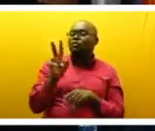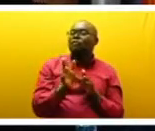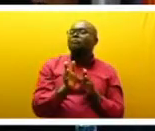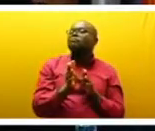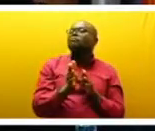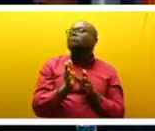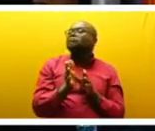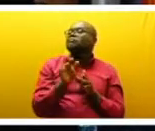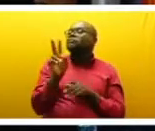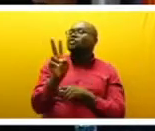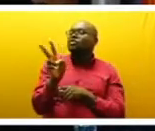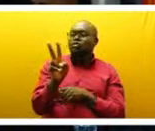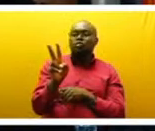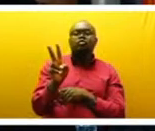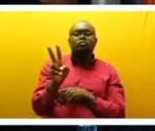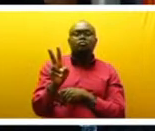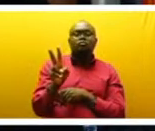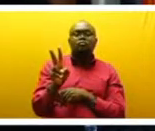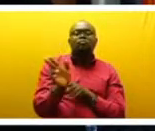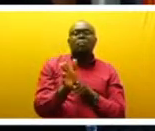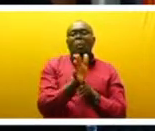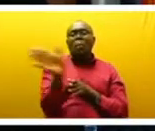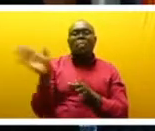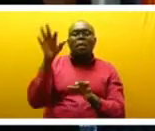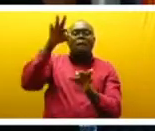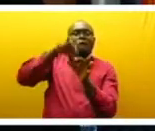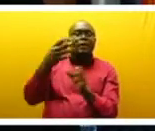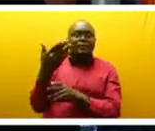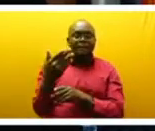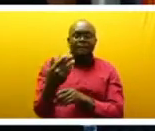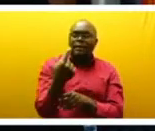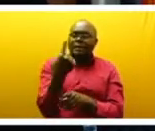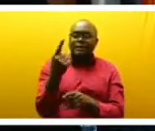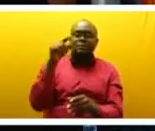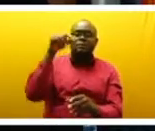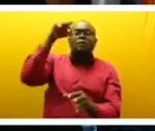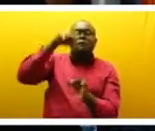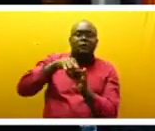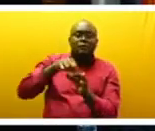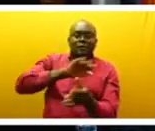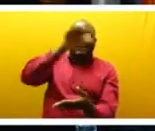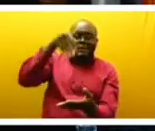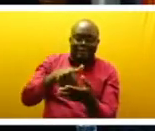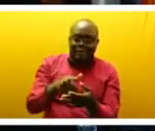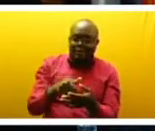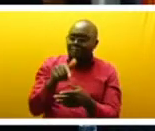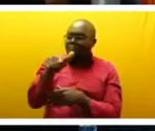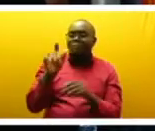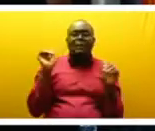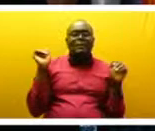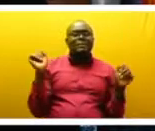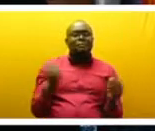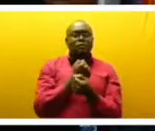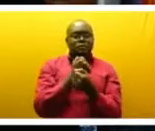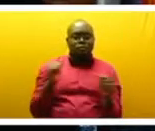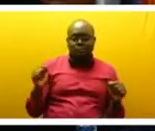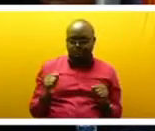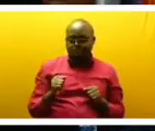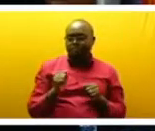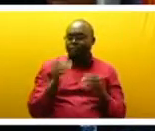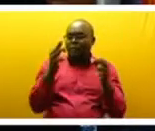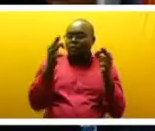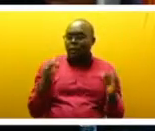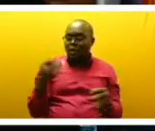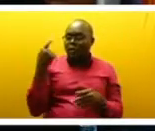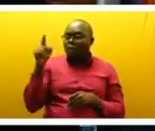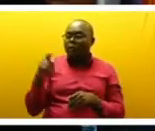polling station. They take an average. And the reason for this is that it is not possible to account for